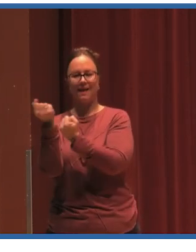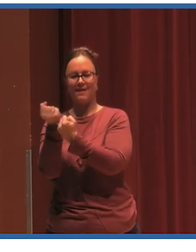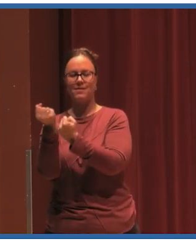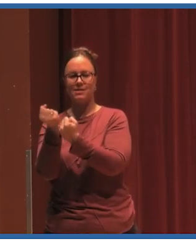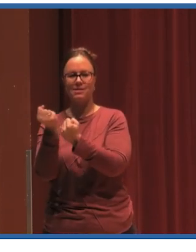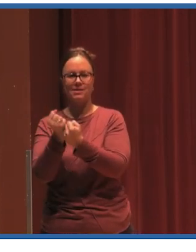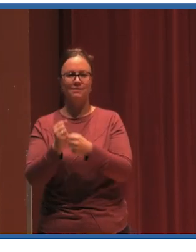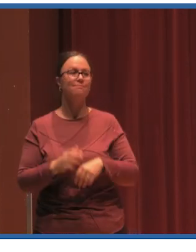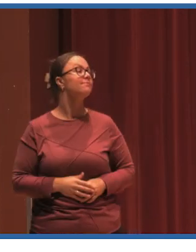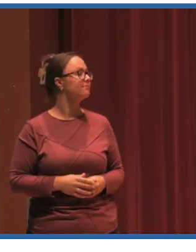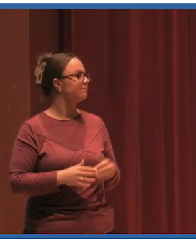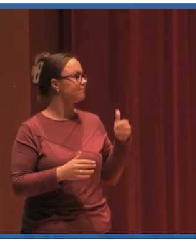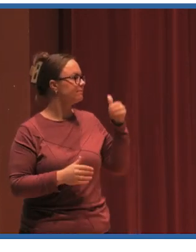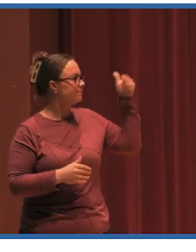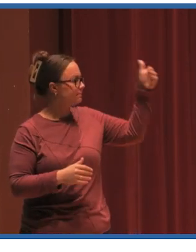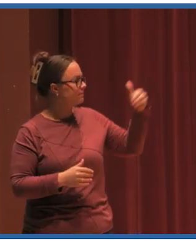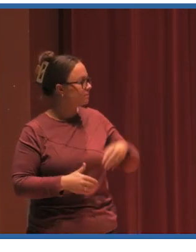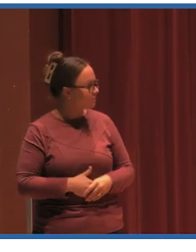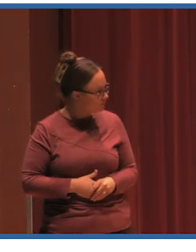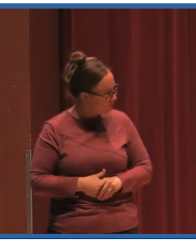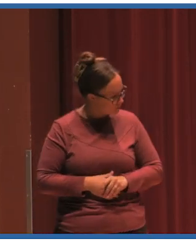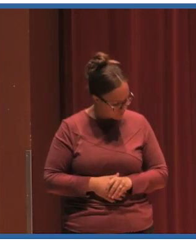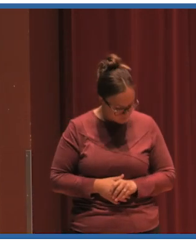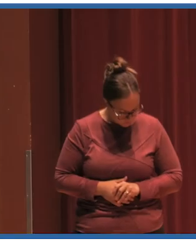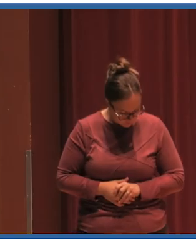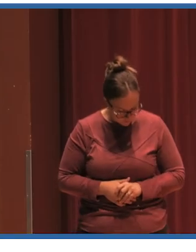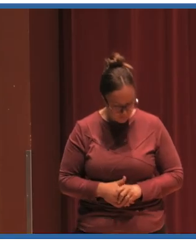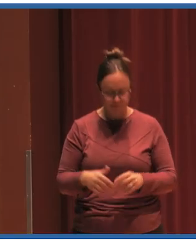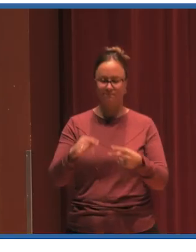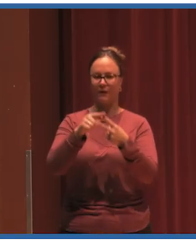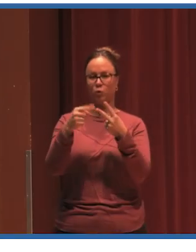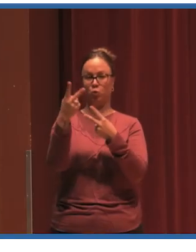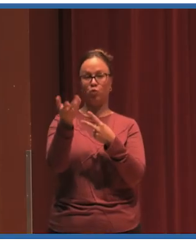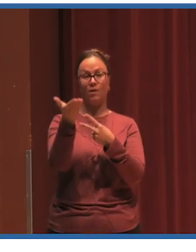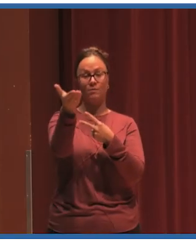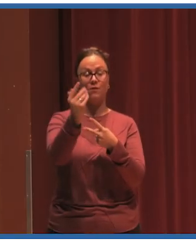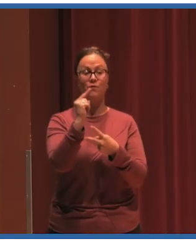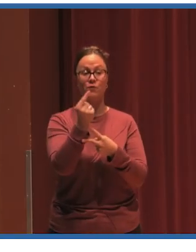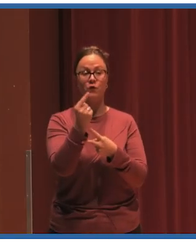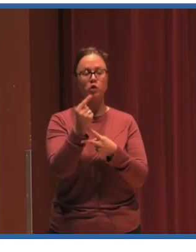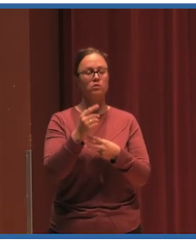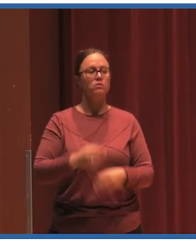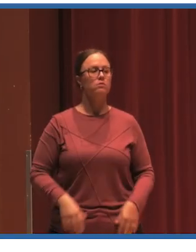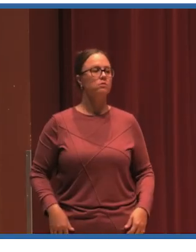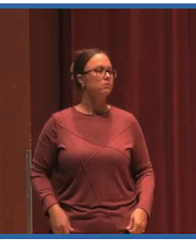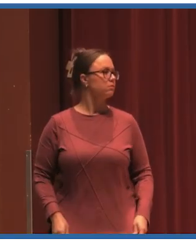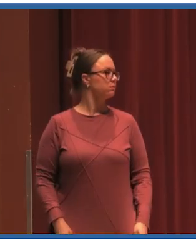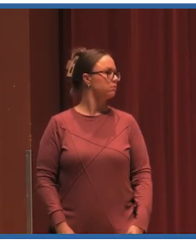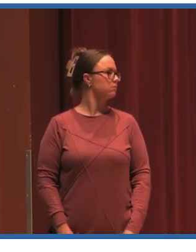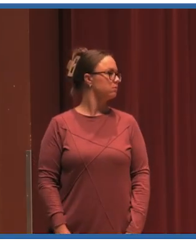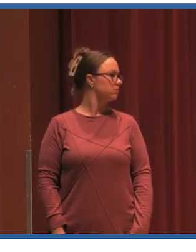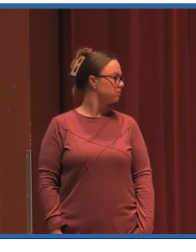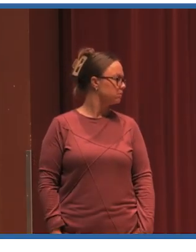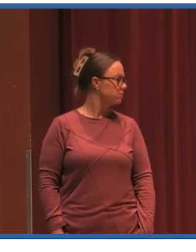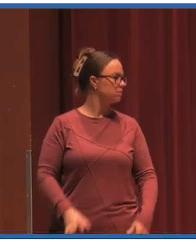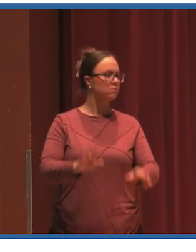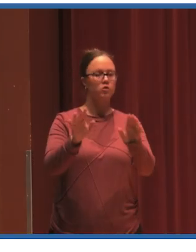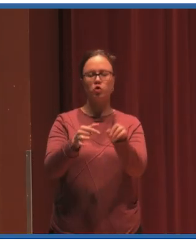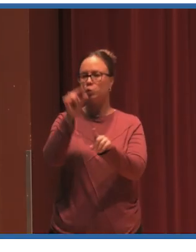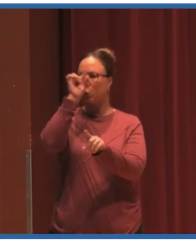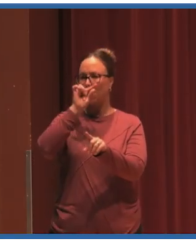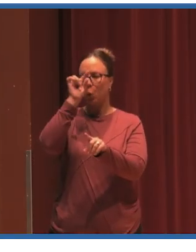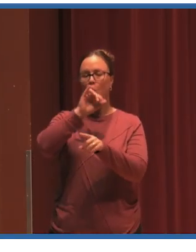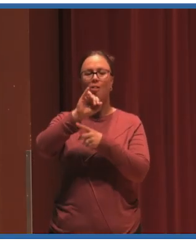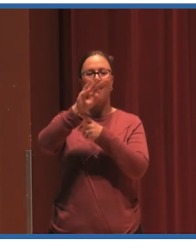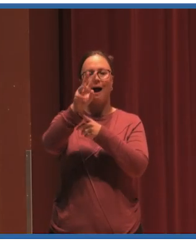Close us out, Dr. Charlton. I think I also have two recommendations, and the first is just go out and Google Iowa Cancer